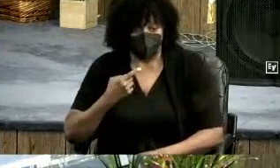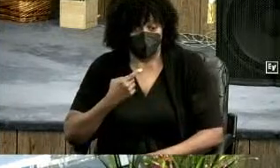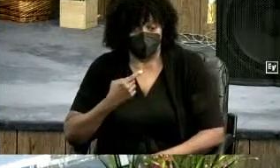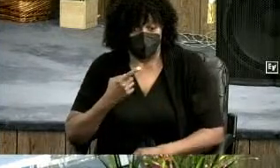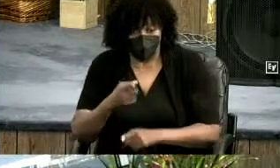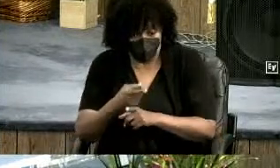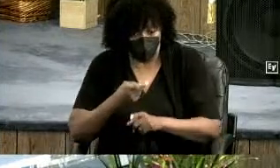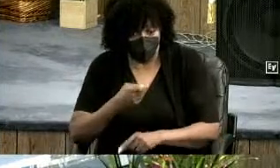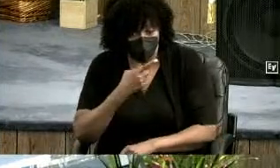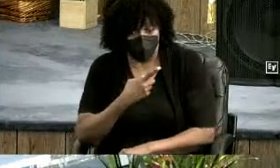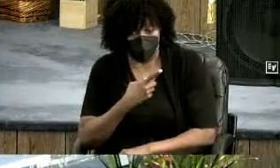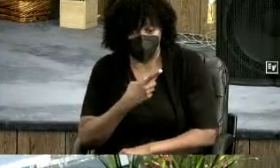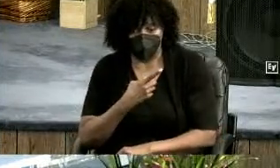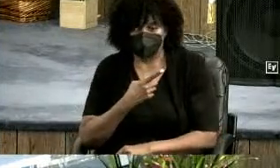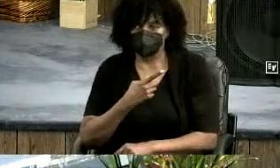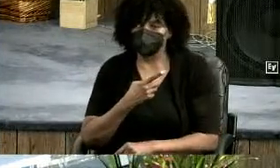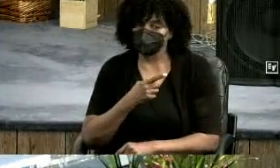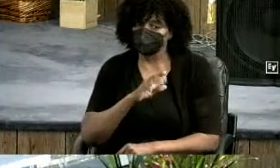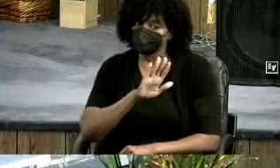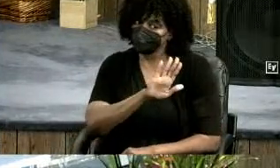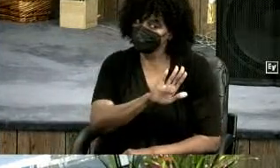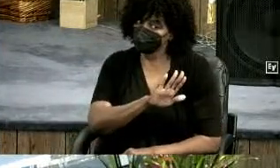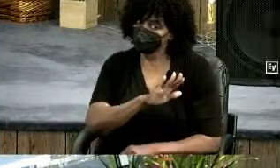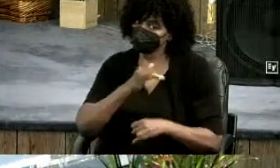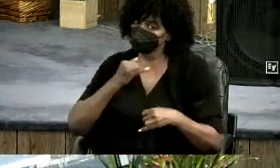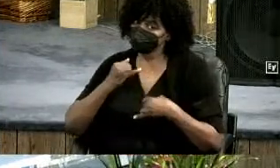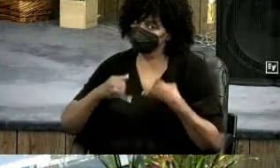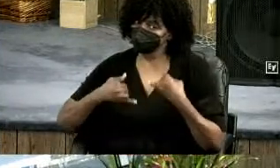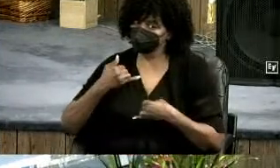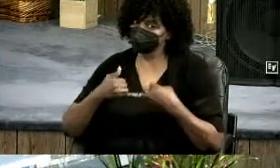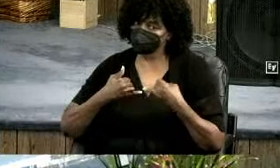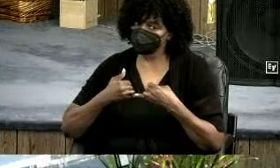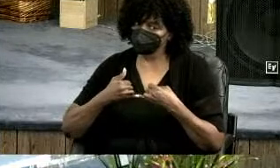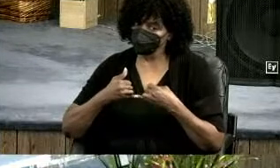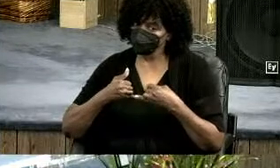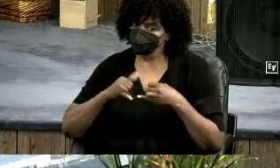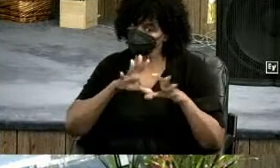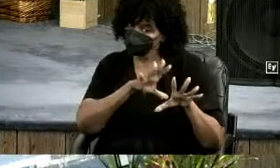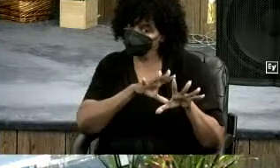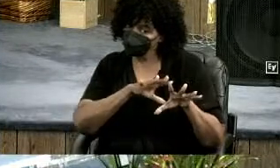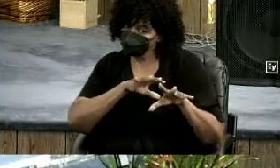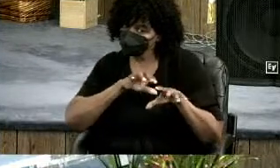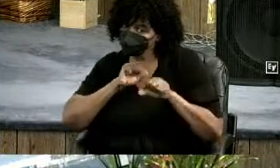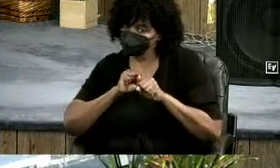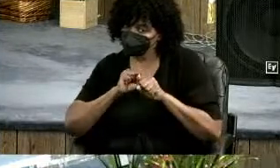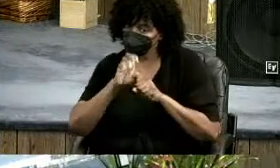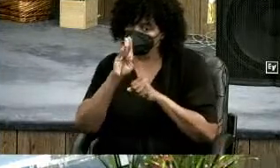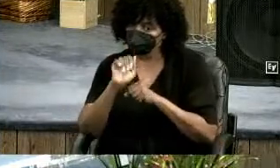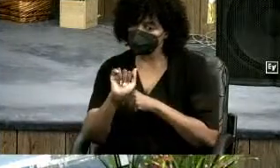just come from there. And Nehemiah's joy is sucked away by their answer. He